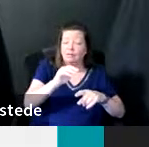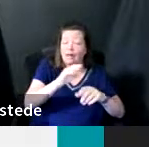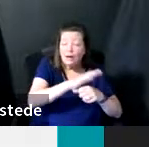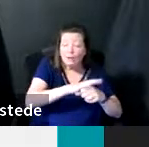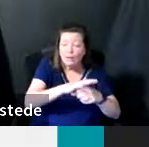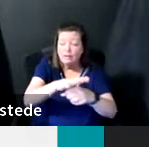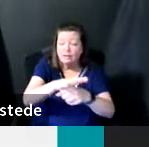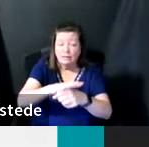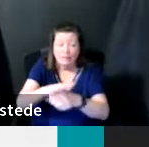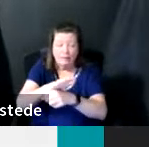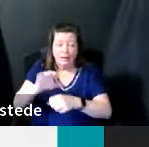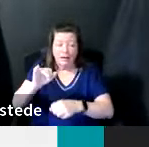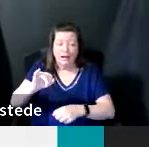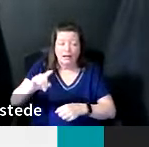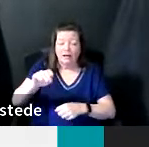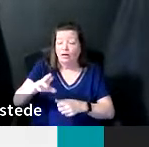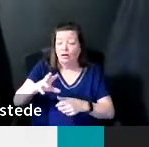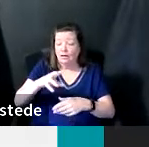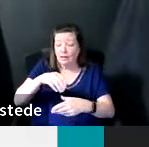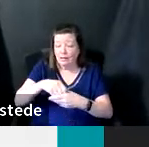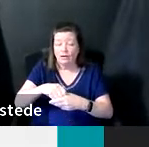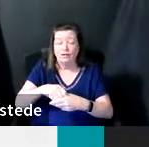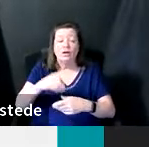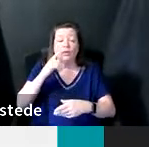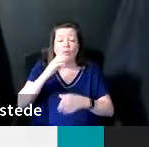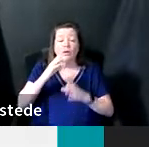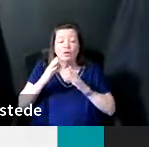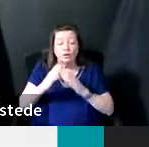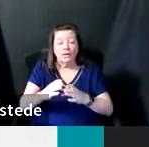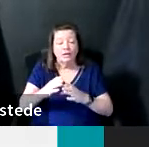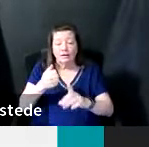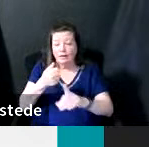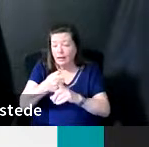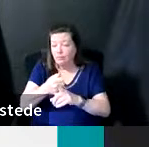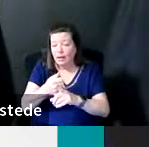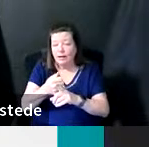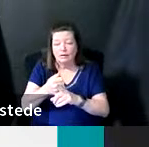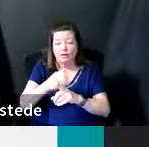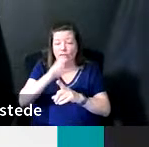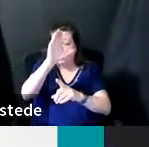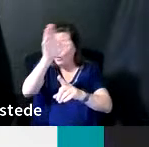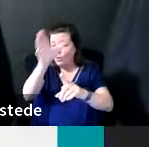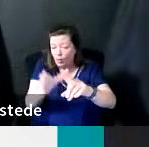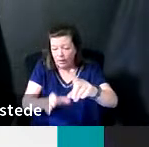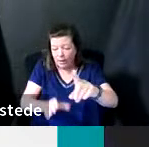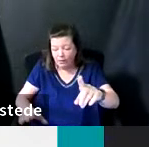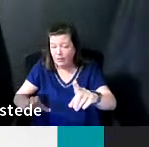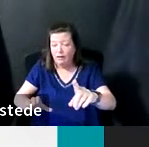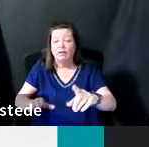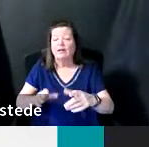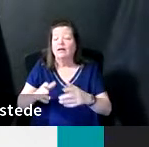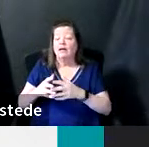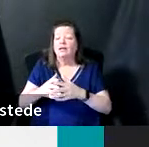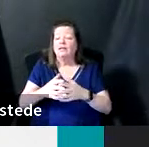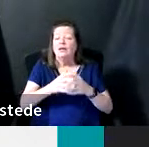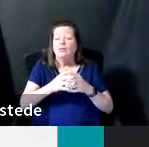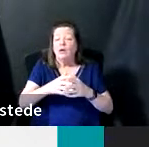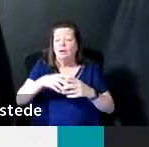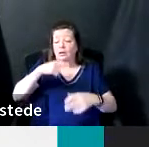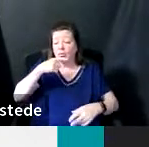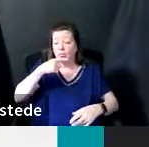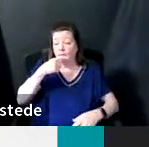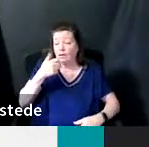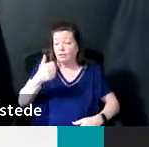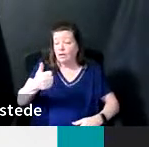we're looking at the equity impact along the corridor as a whole. So for example, the American Public Transportation